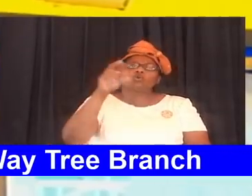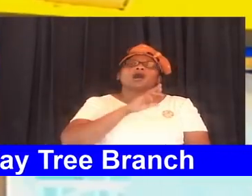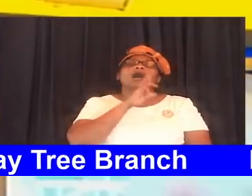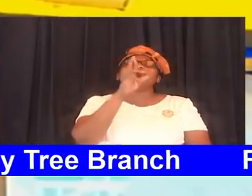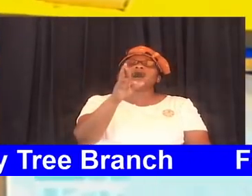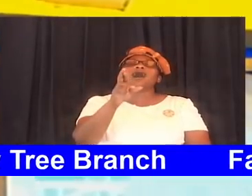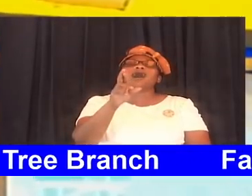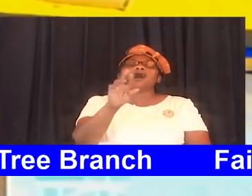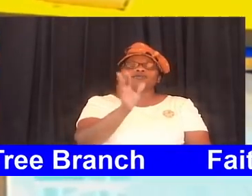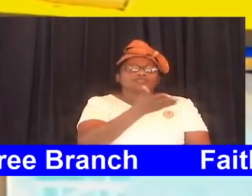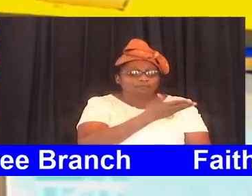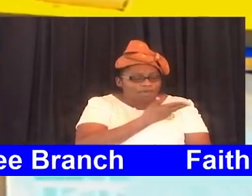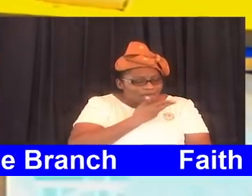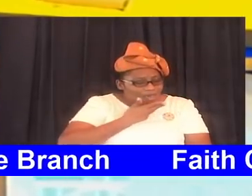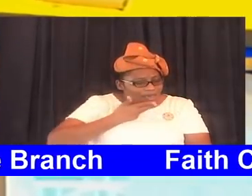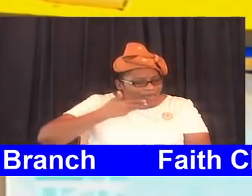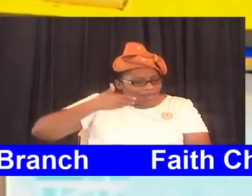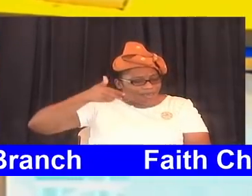You are the